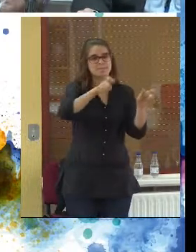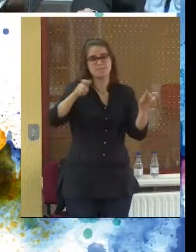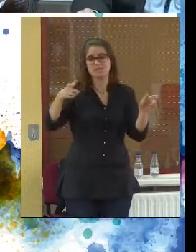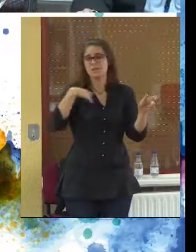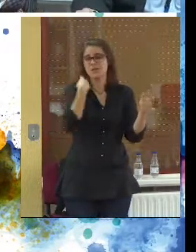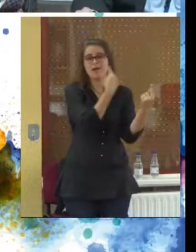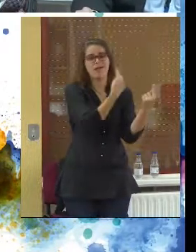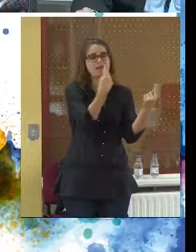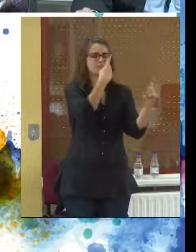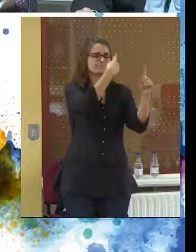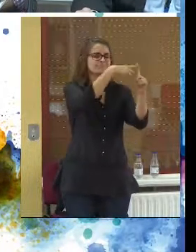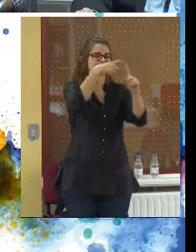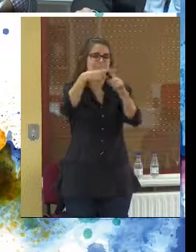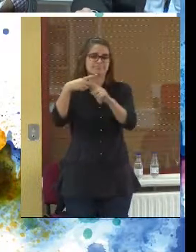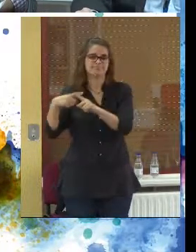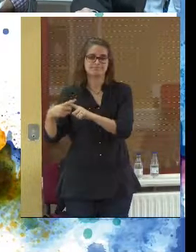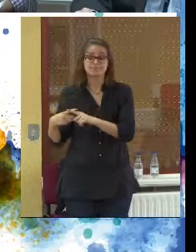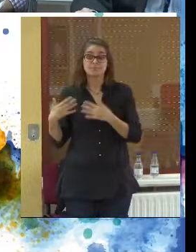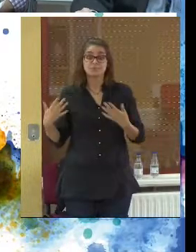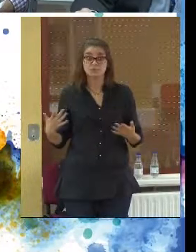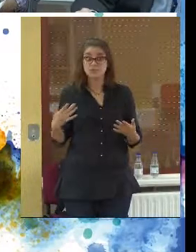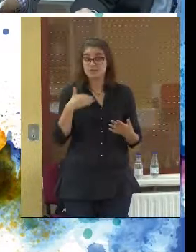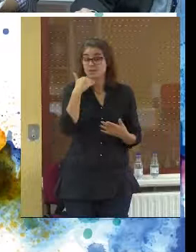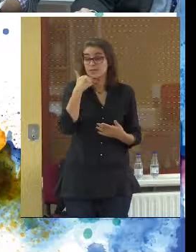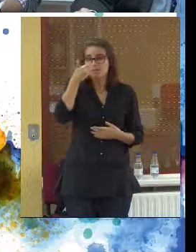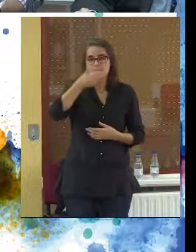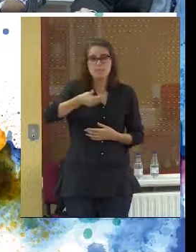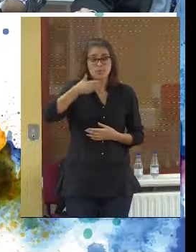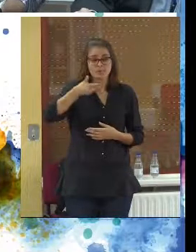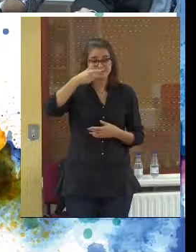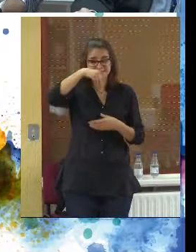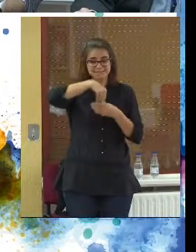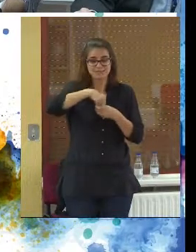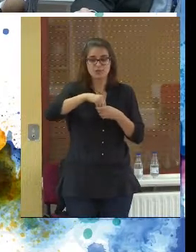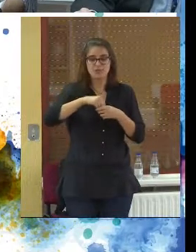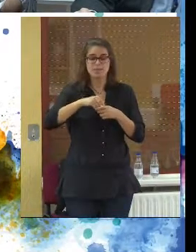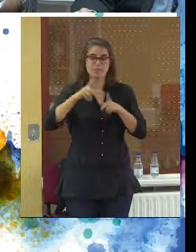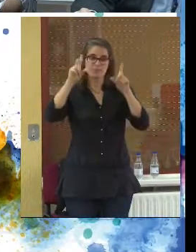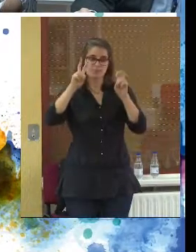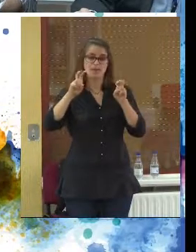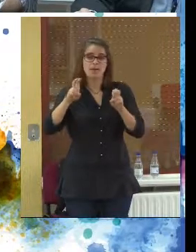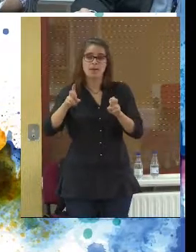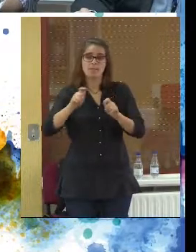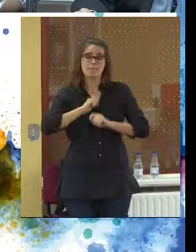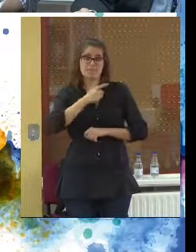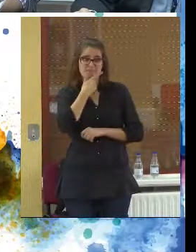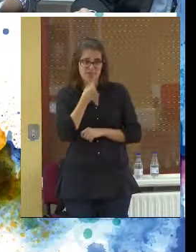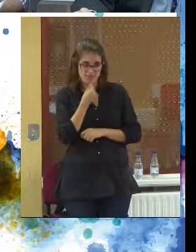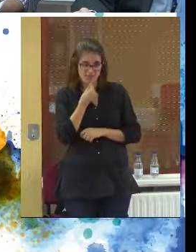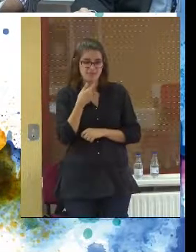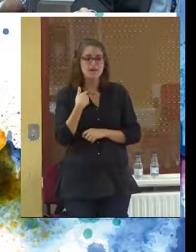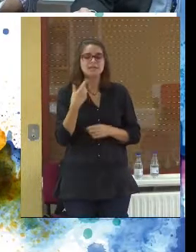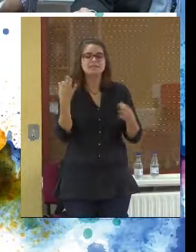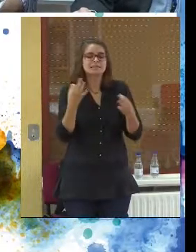each person. And another important point, therefore, is knowledge of what